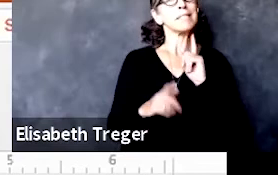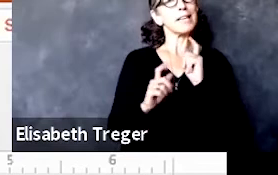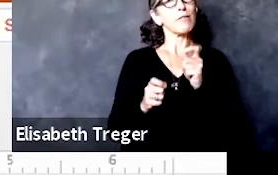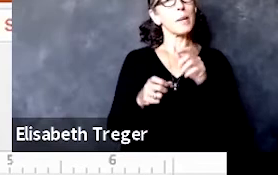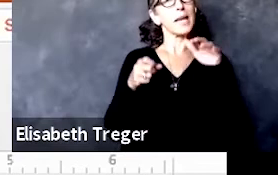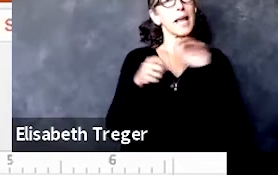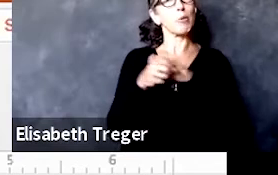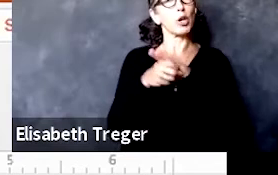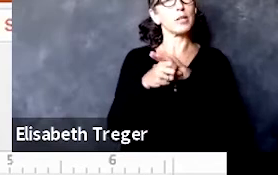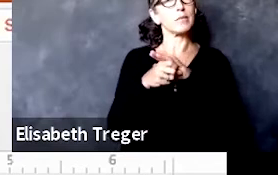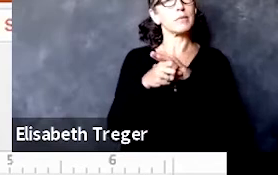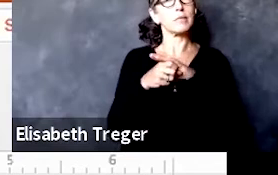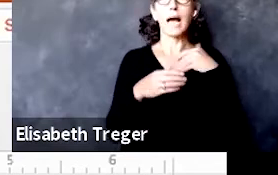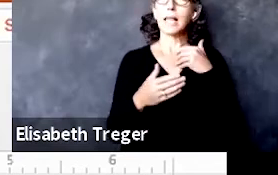a park.